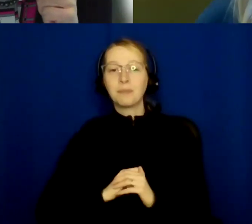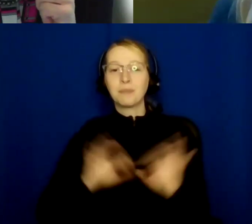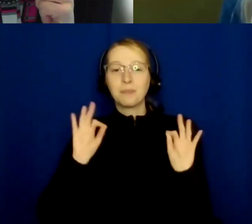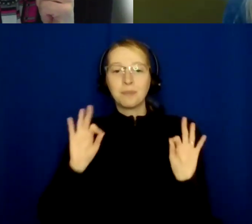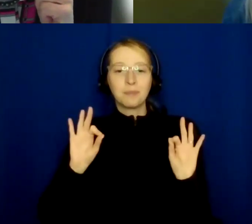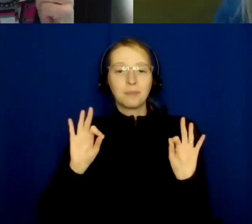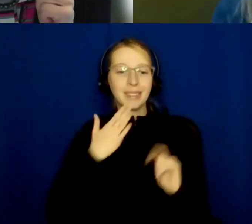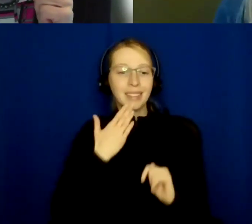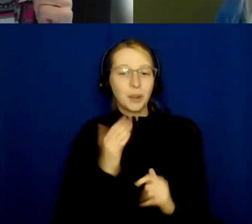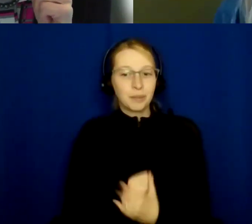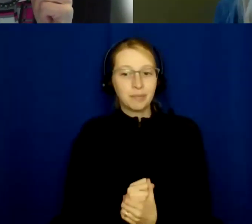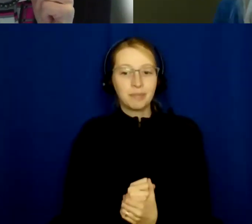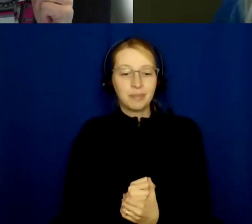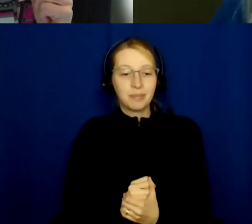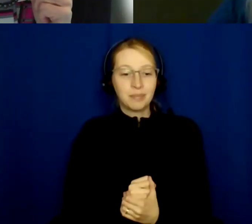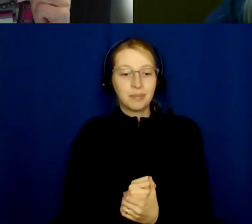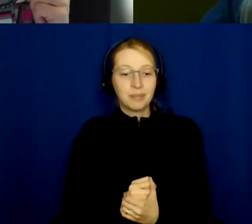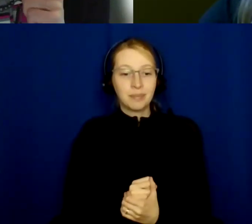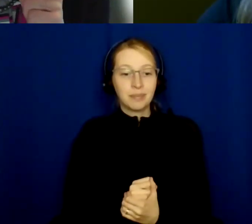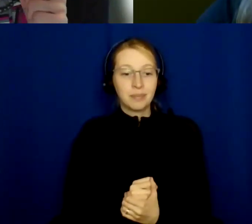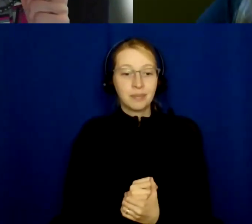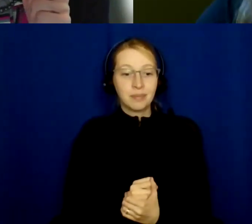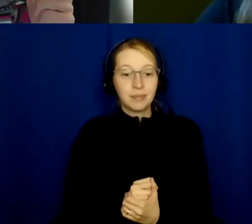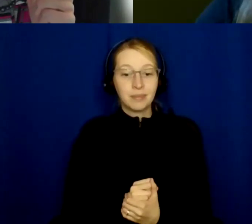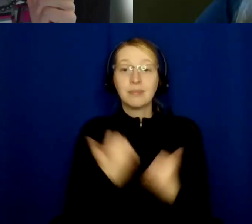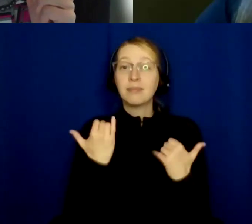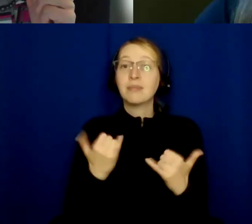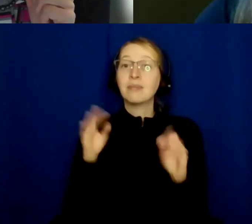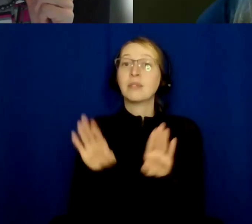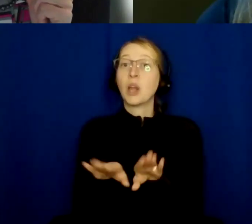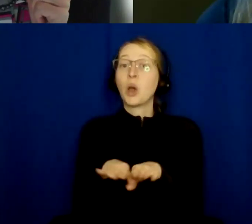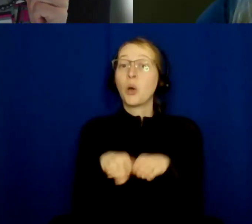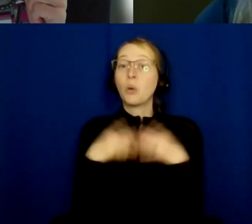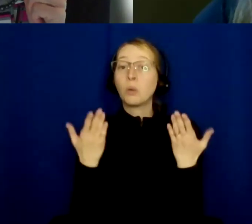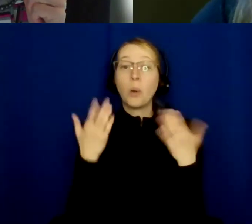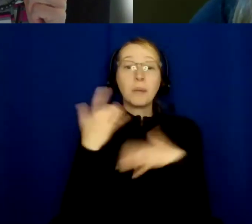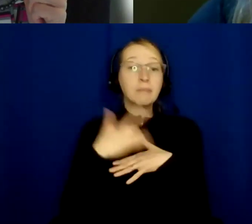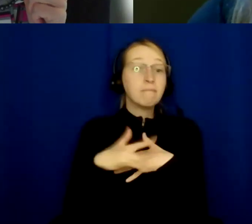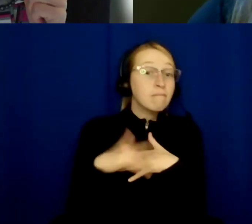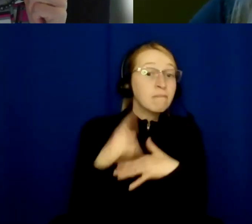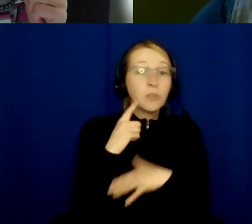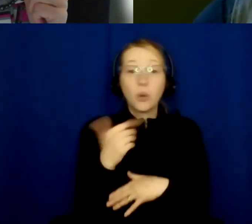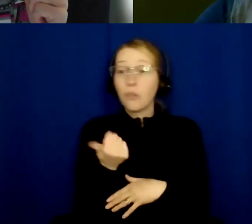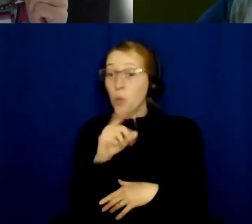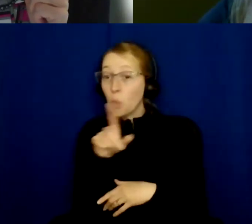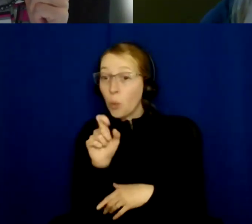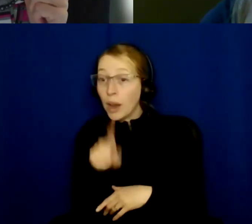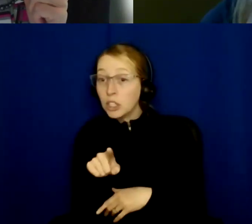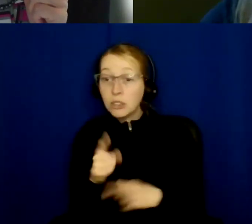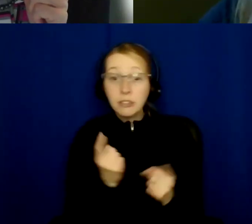Great. So we are open for a few questions. We have a few minutes if someone would like